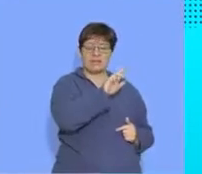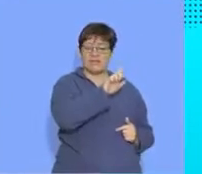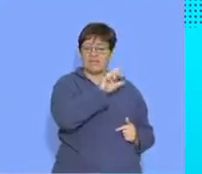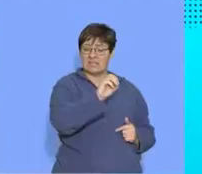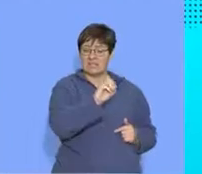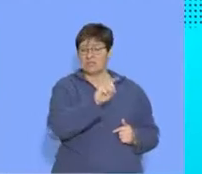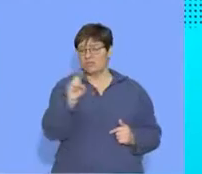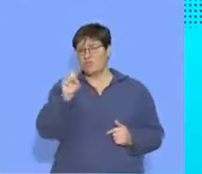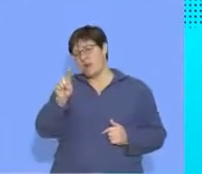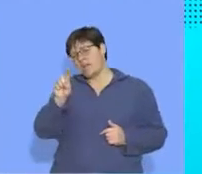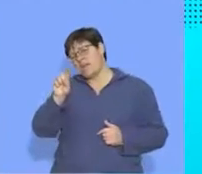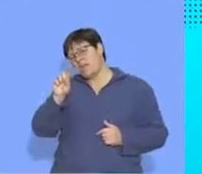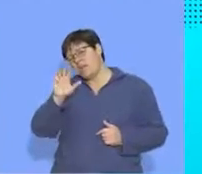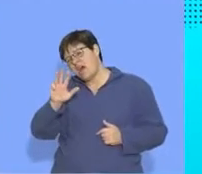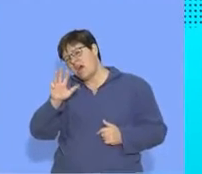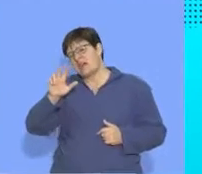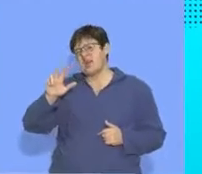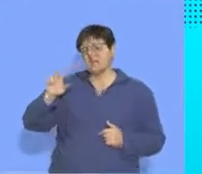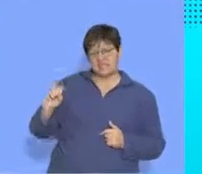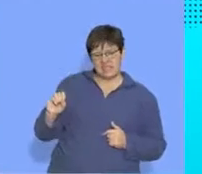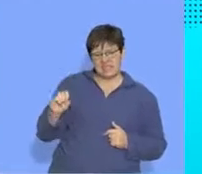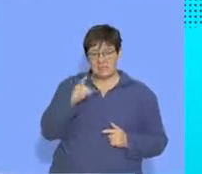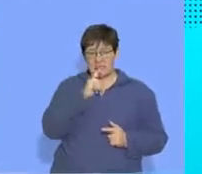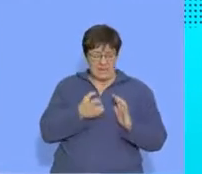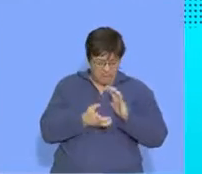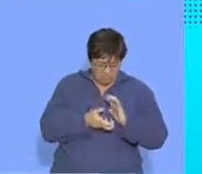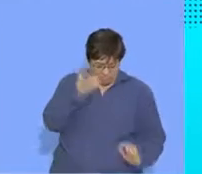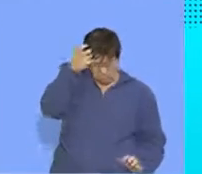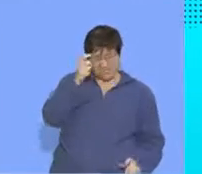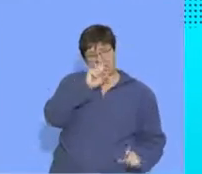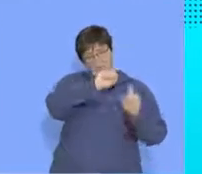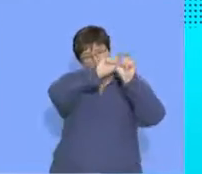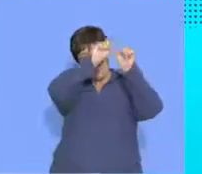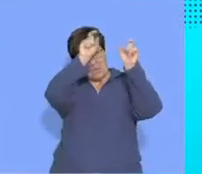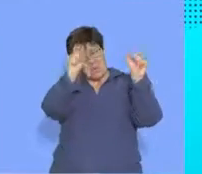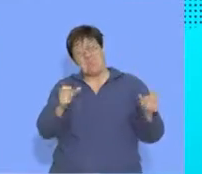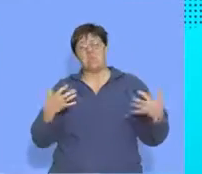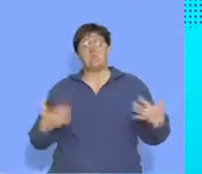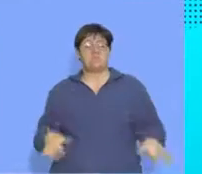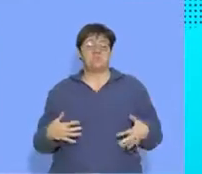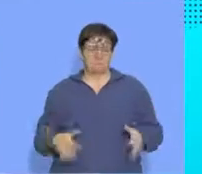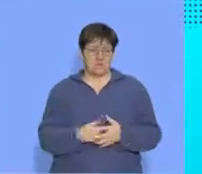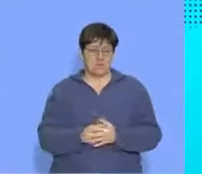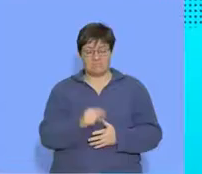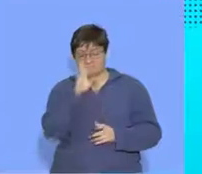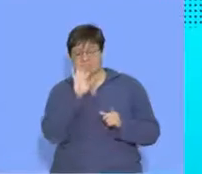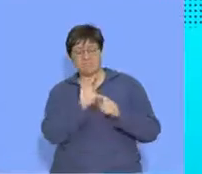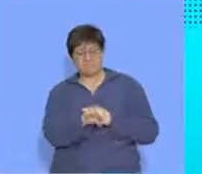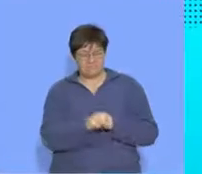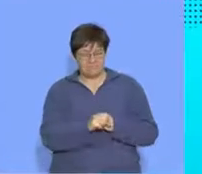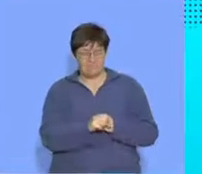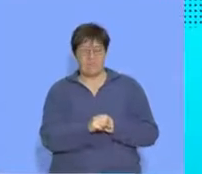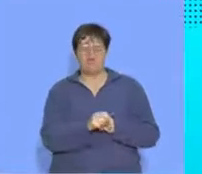large, how extensive the damage to the ozone layer was. And what was noticed is that the size of the